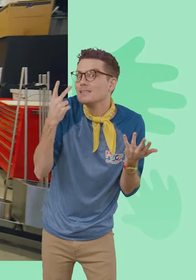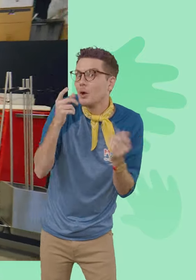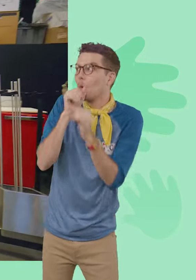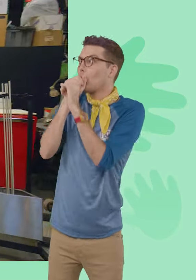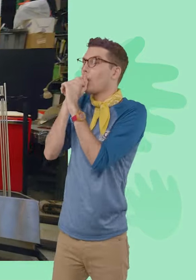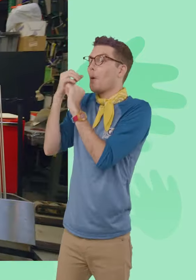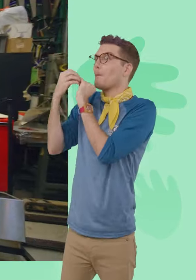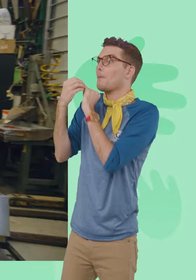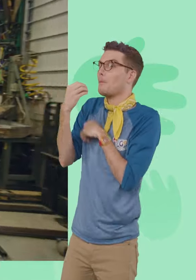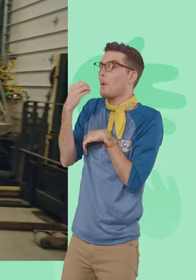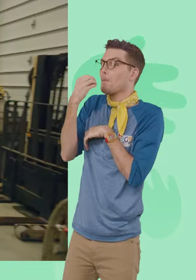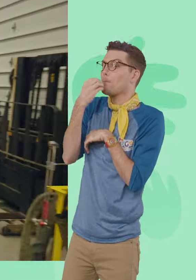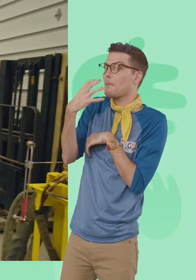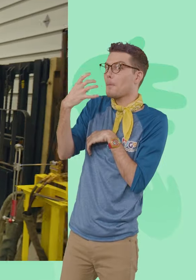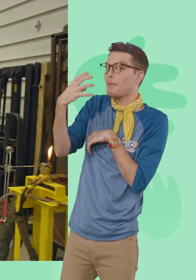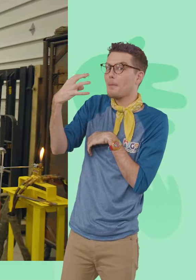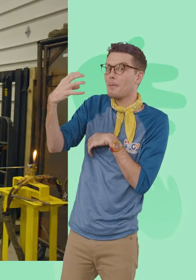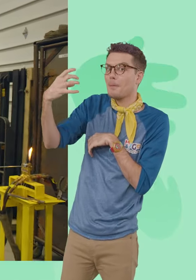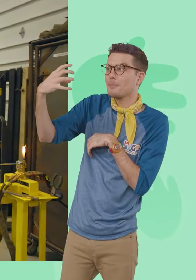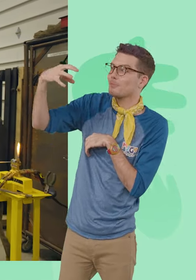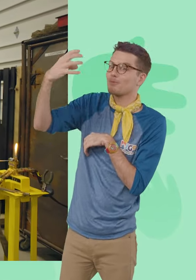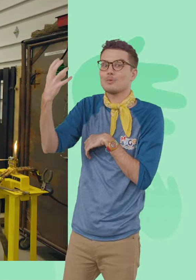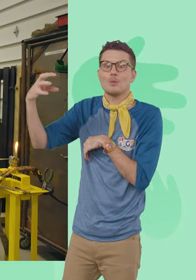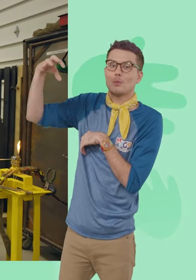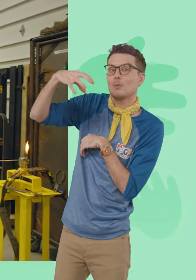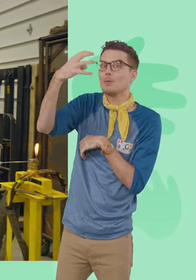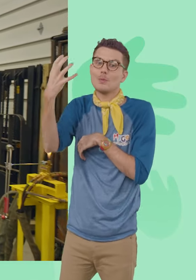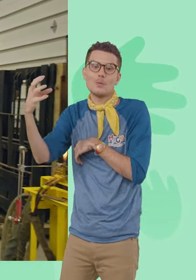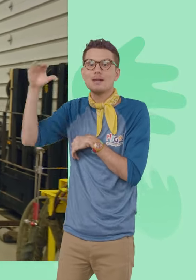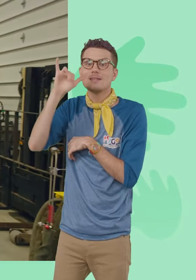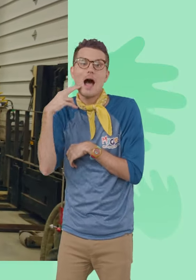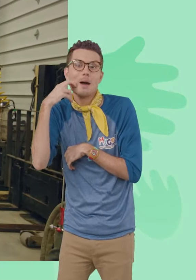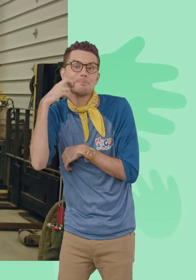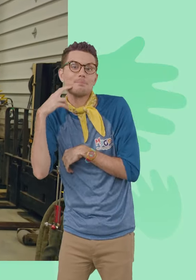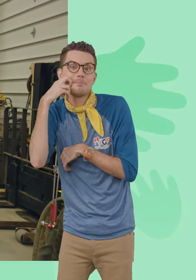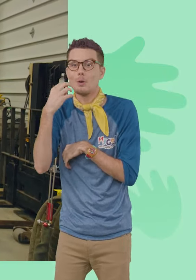glass is. And then the air expands it, kind of like when you blow a bubble.